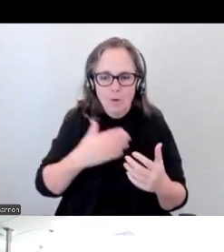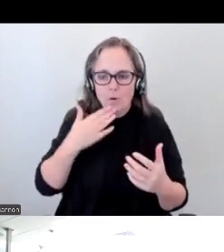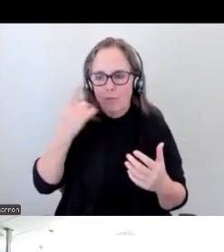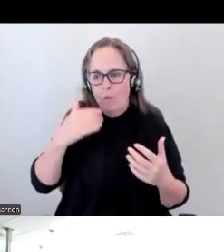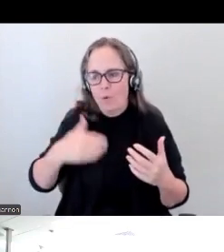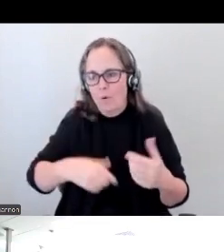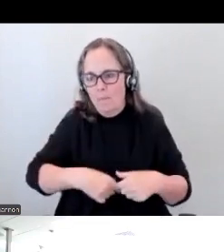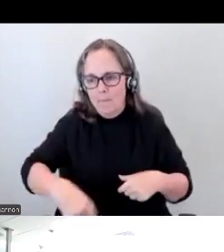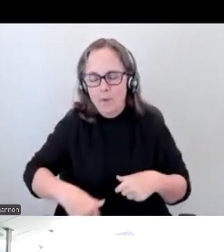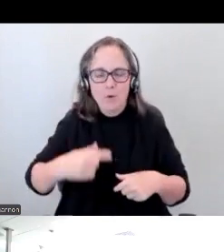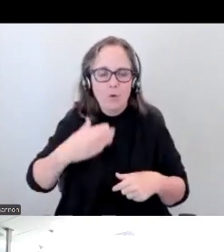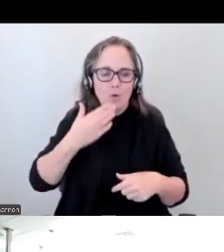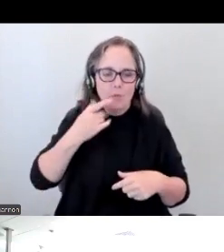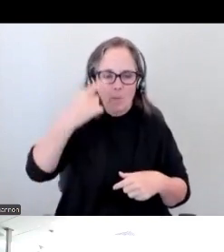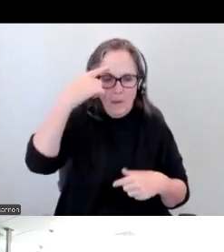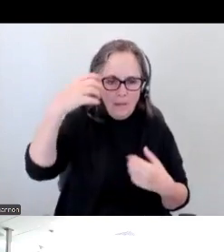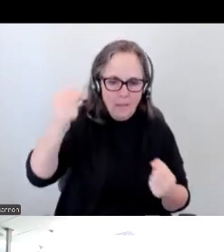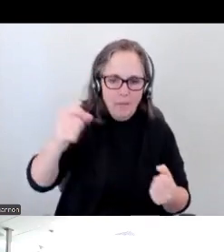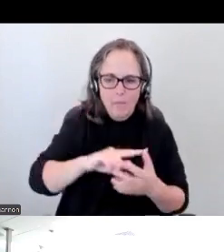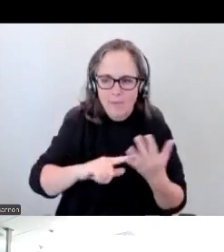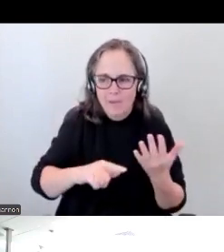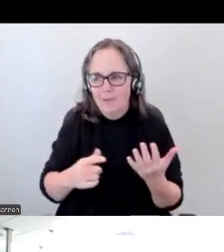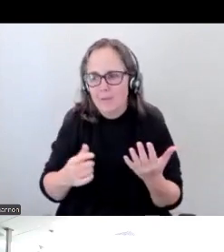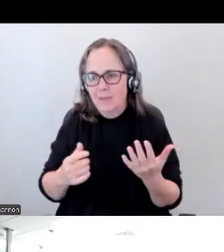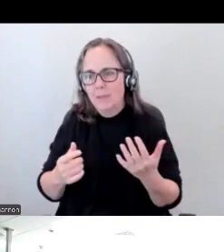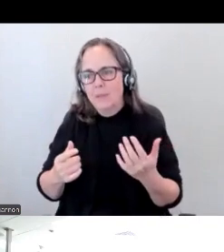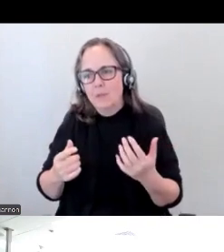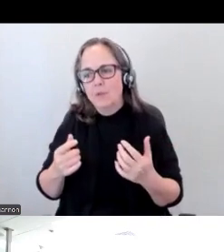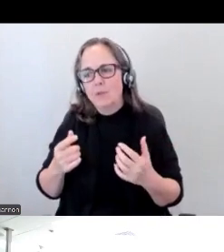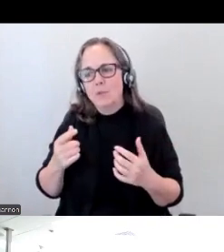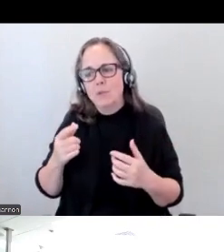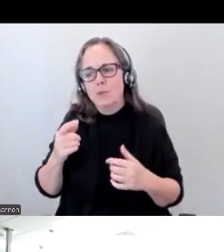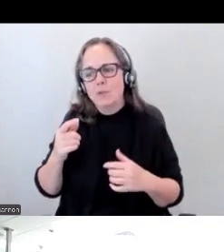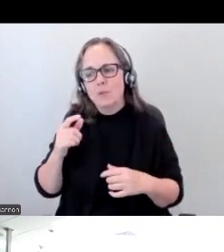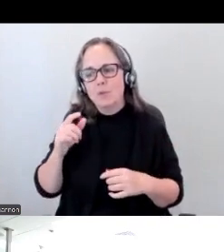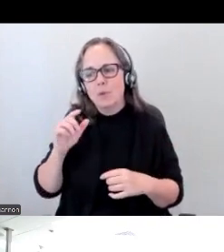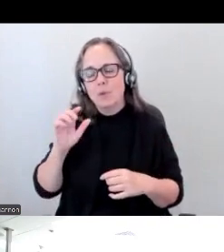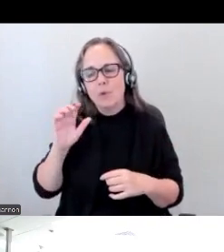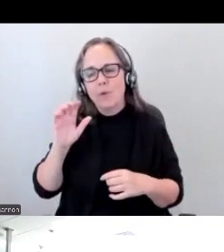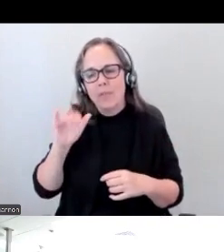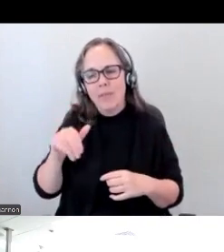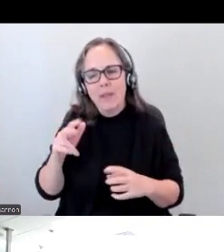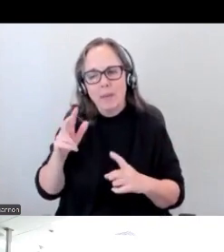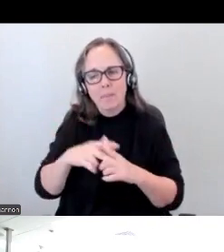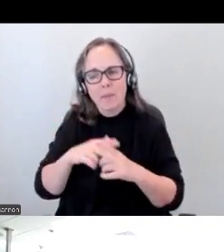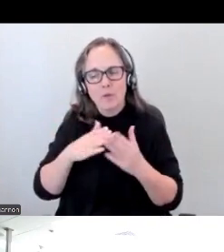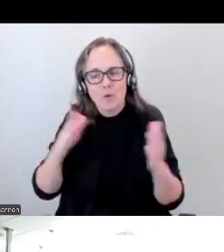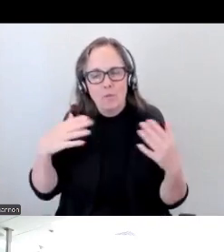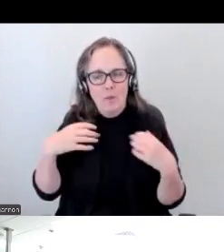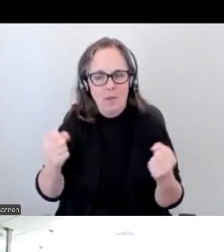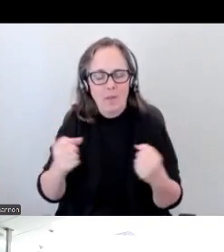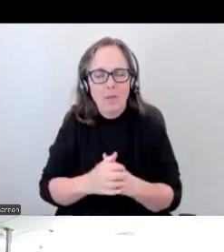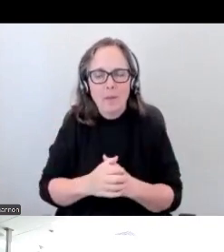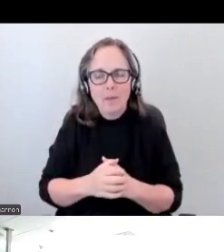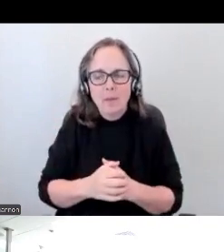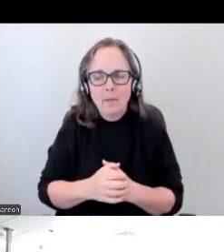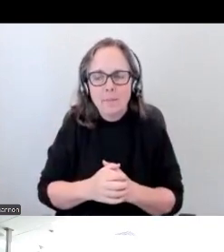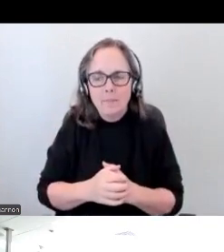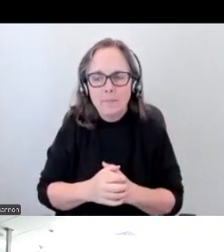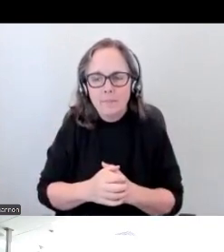your mental health. So it's just that advice applies to just your overall health. Um,